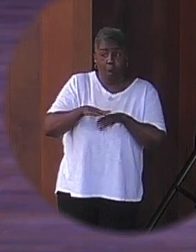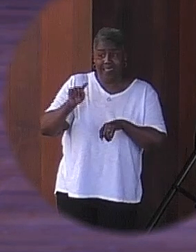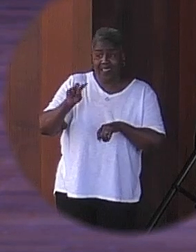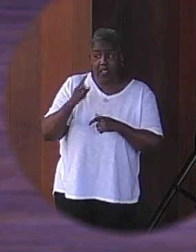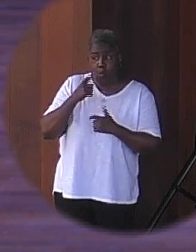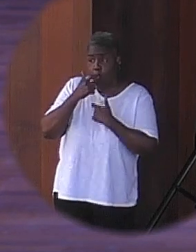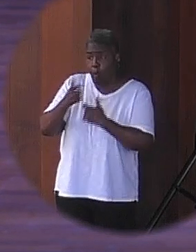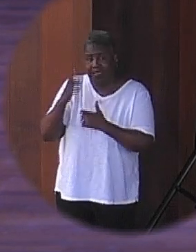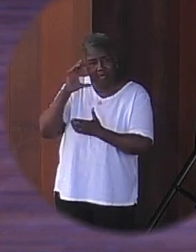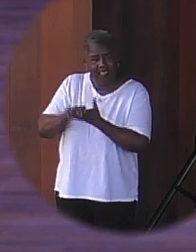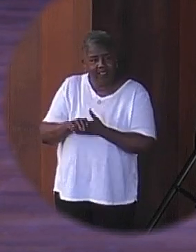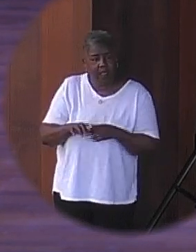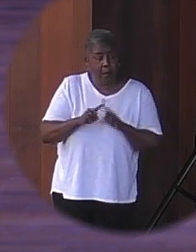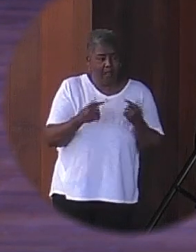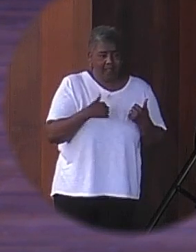I don't trust Tucker Carlson.